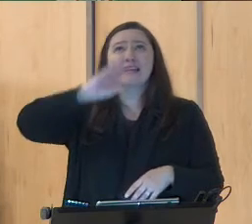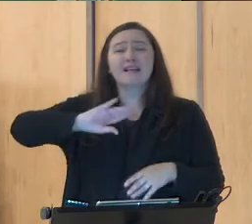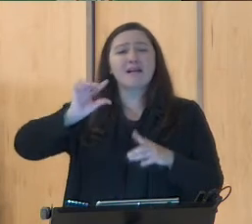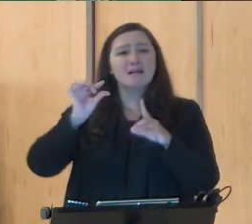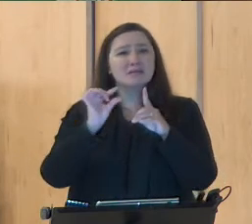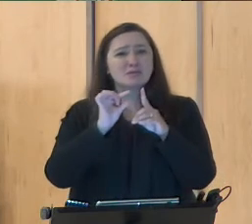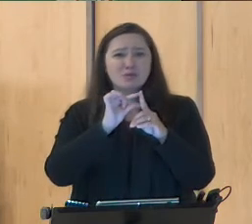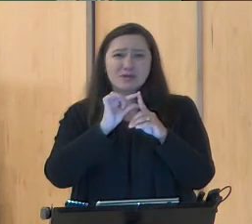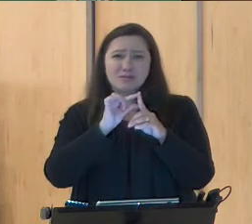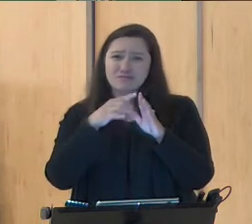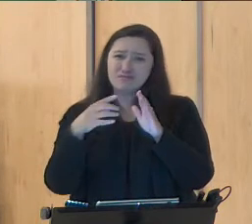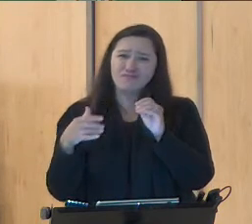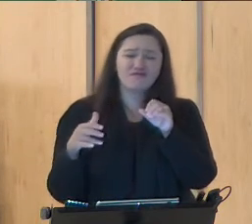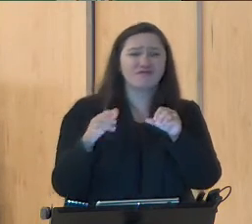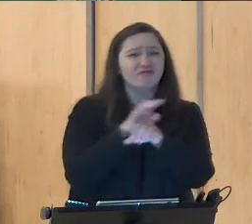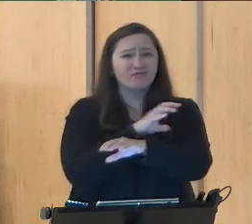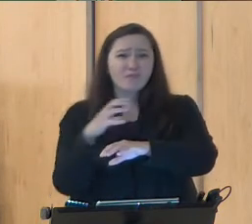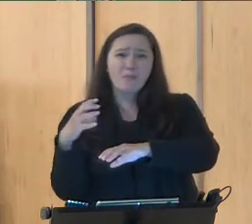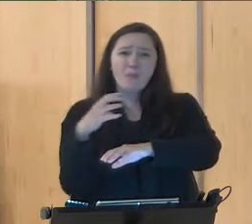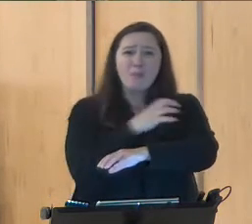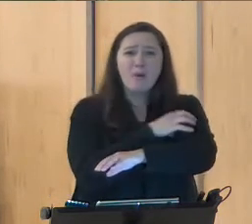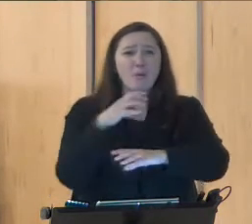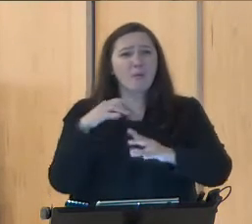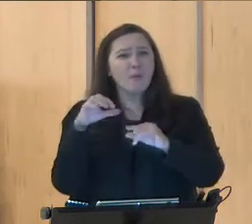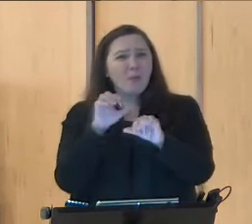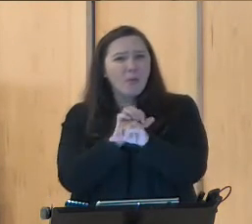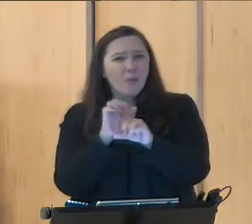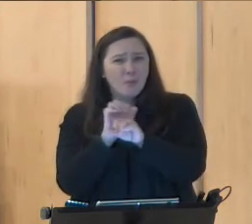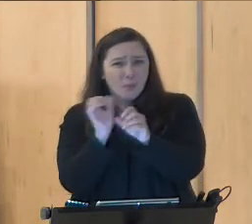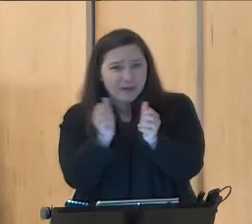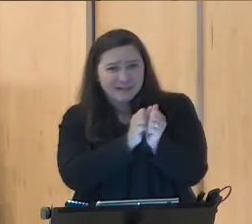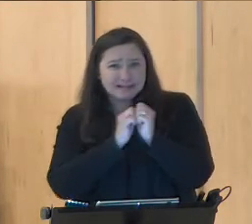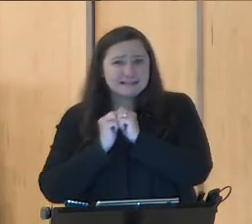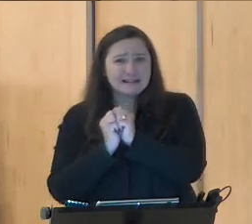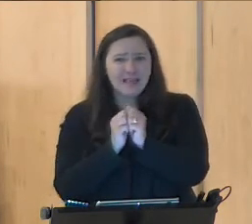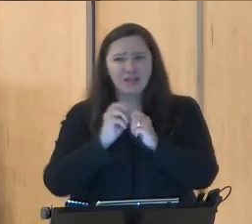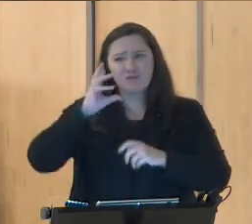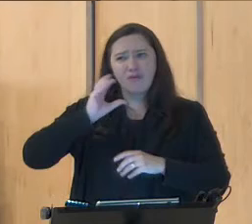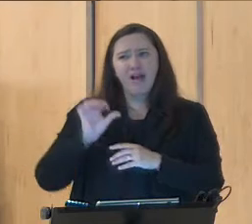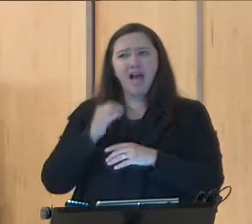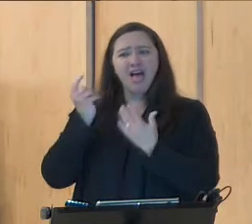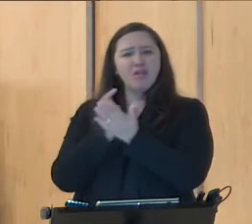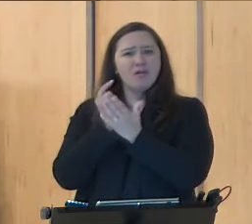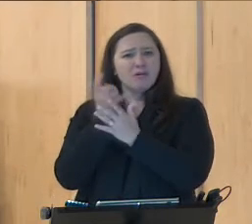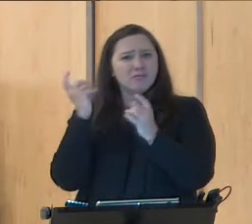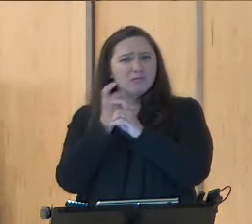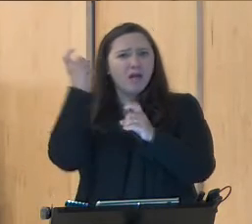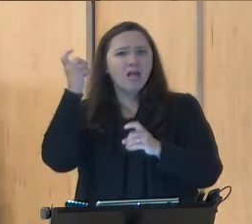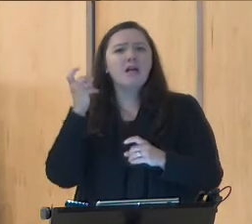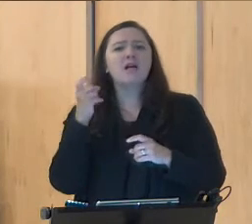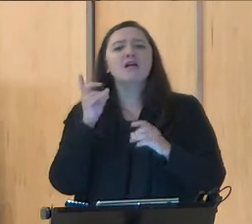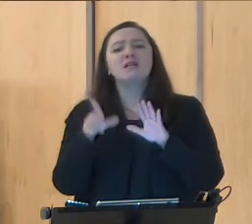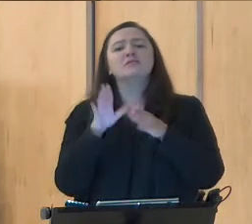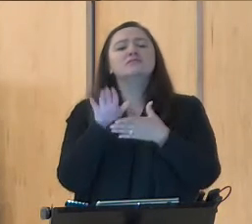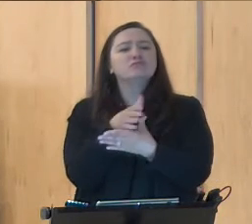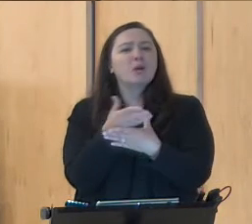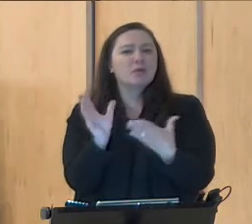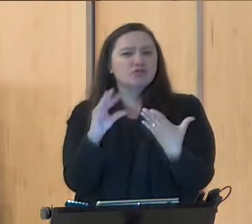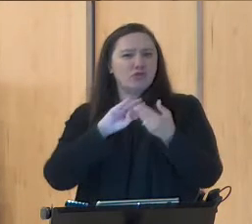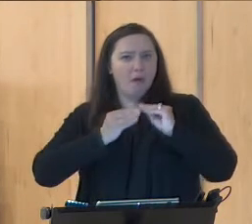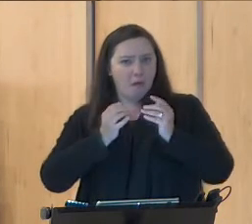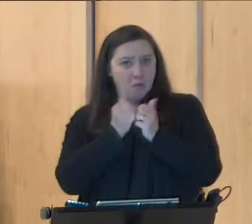word. And working together, we experience other gospel victories. Let me share these statistics with